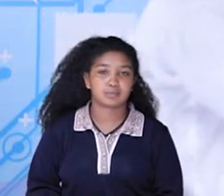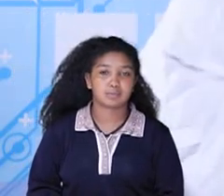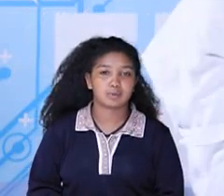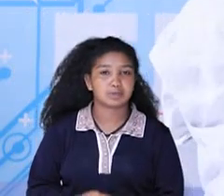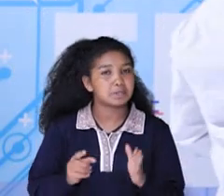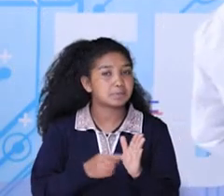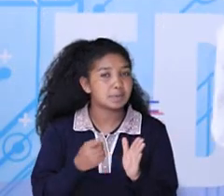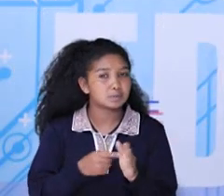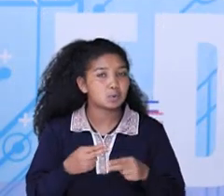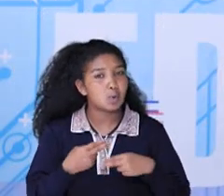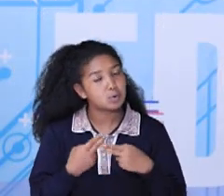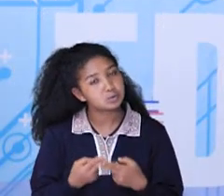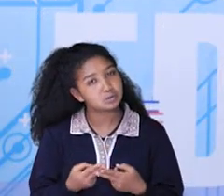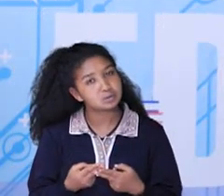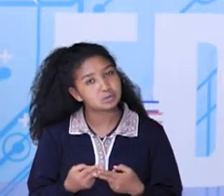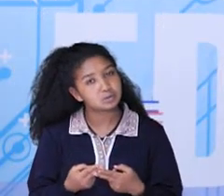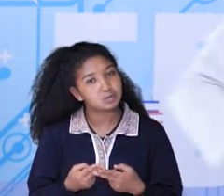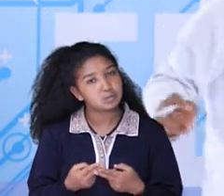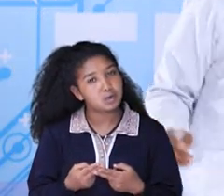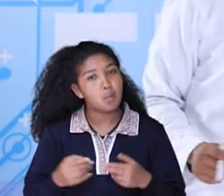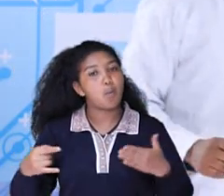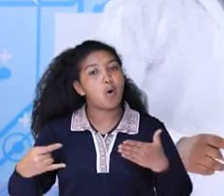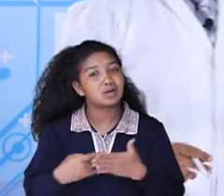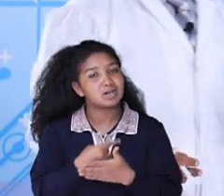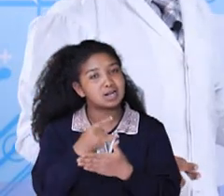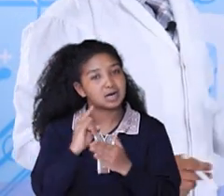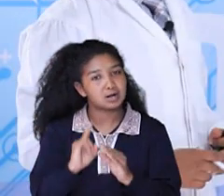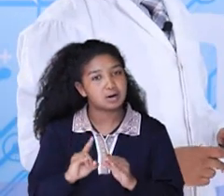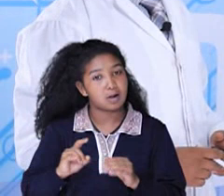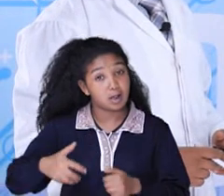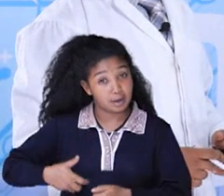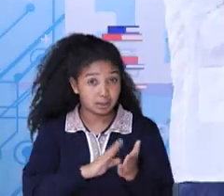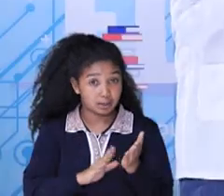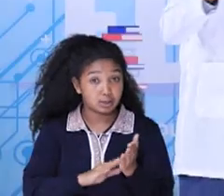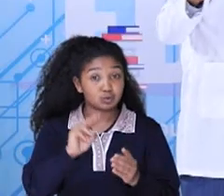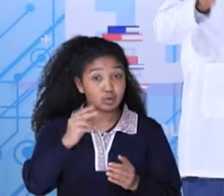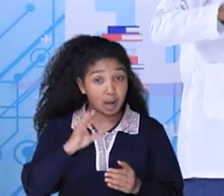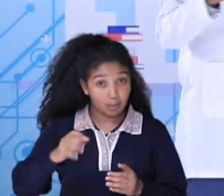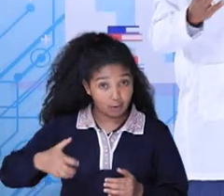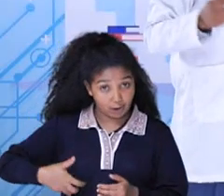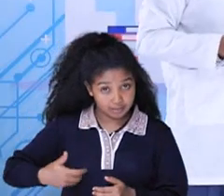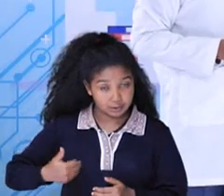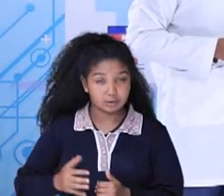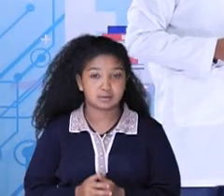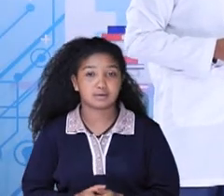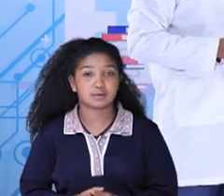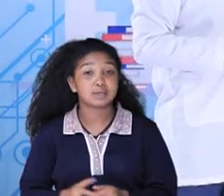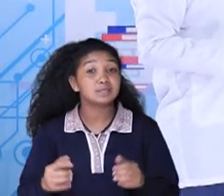they are sometimes called modern apes. There are two types of